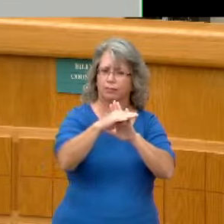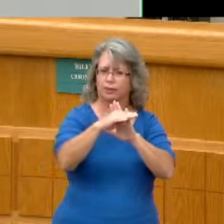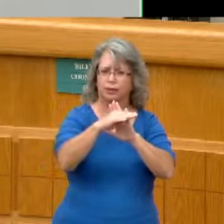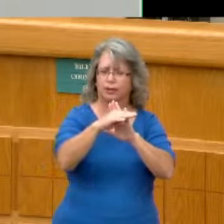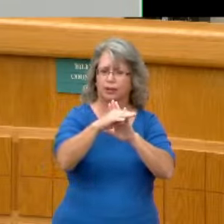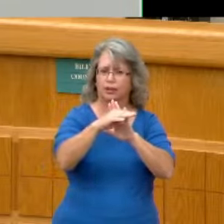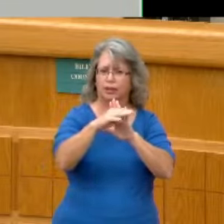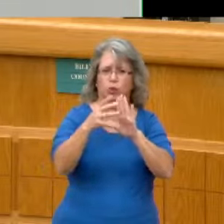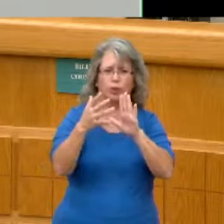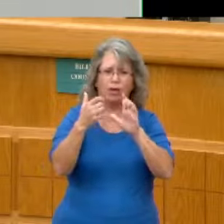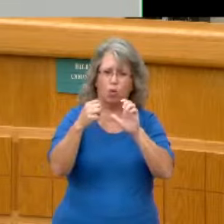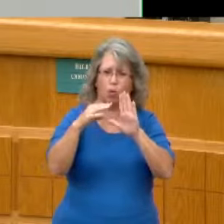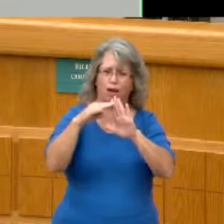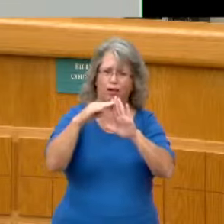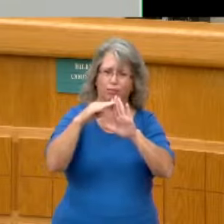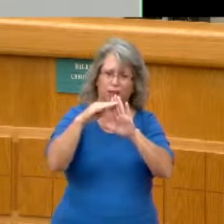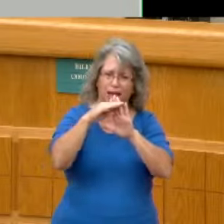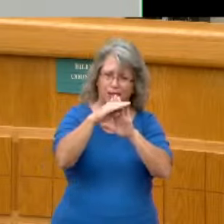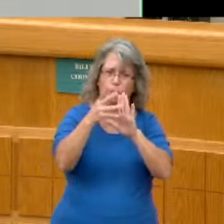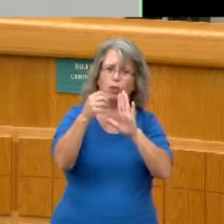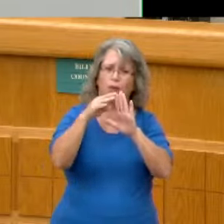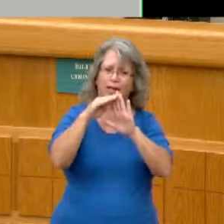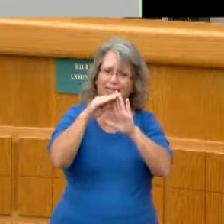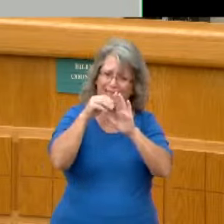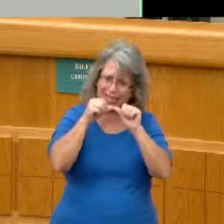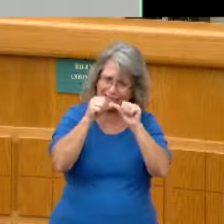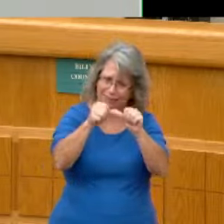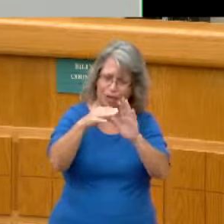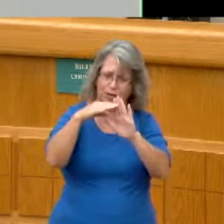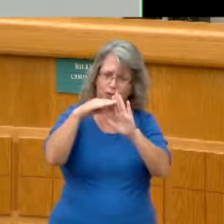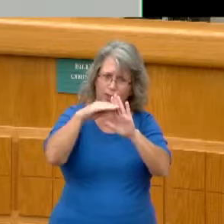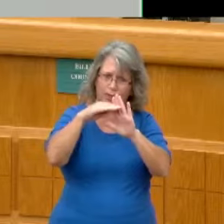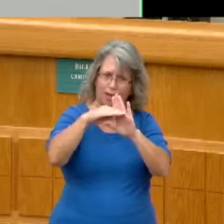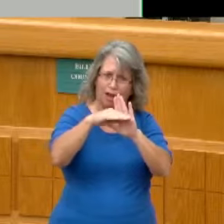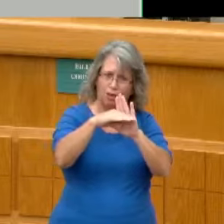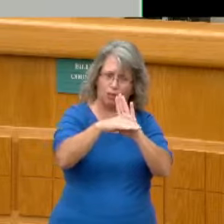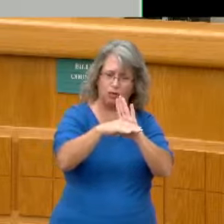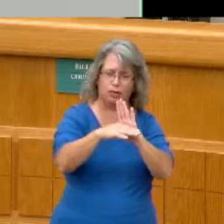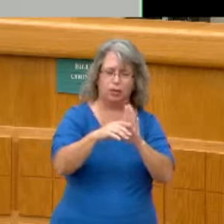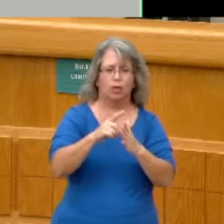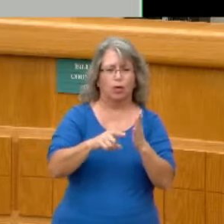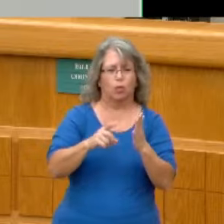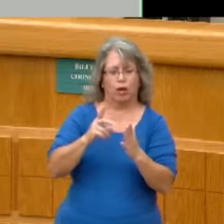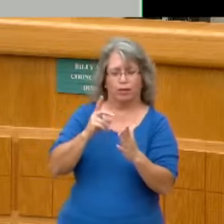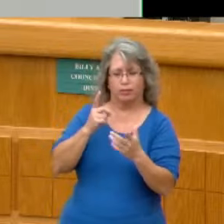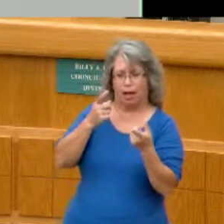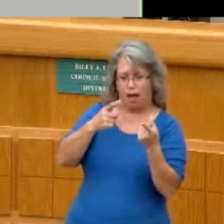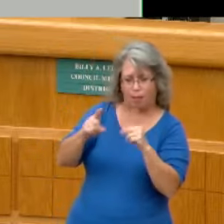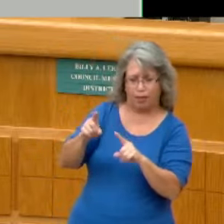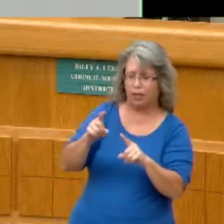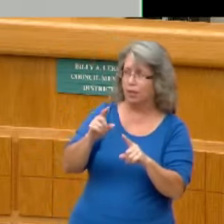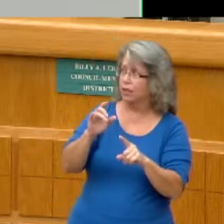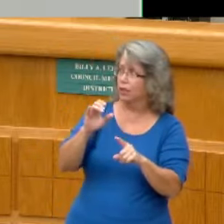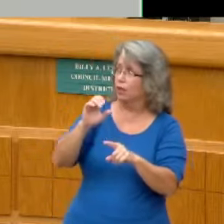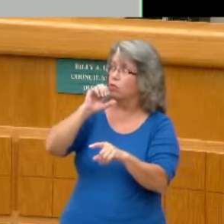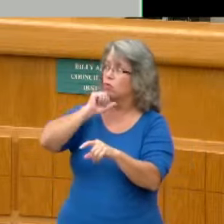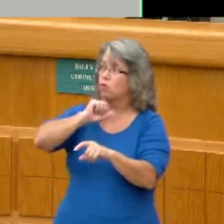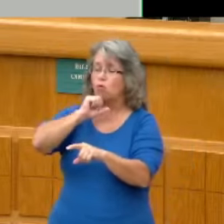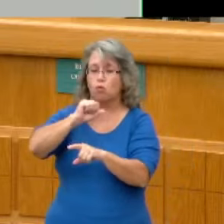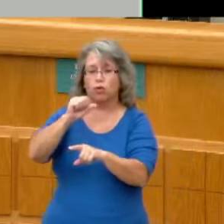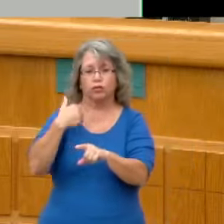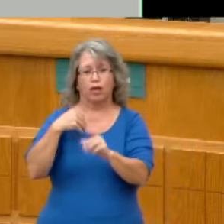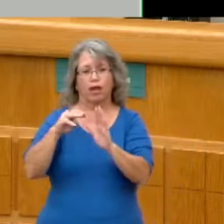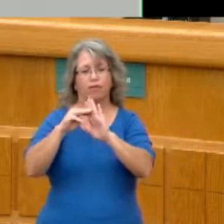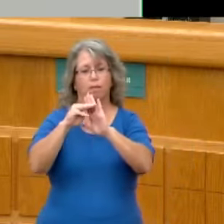We want to keep going down. What you're seeing is the calibration of the model, where in the orange, you have the modeled number